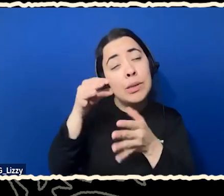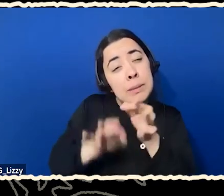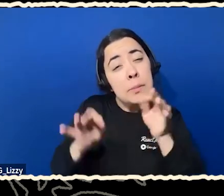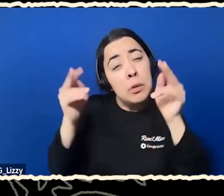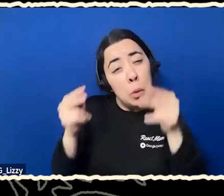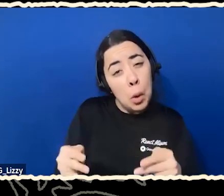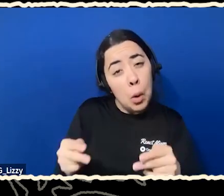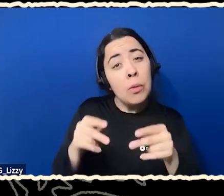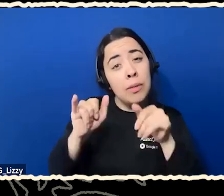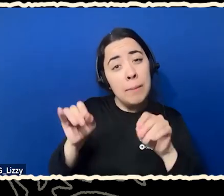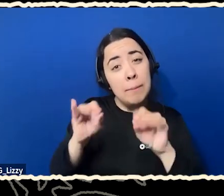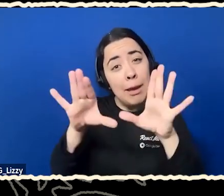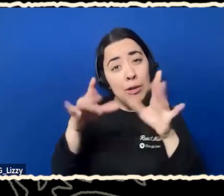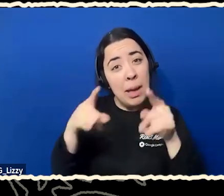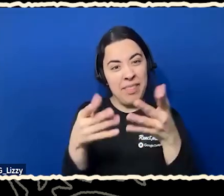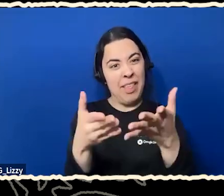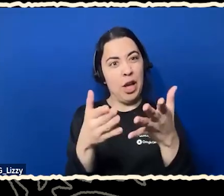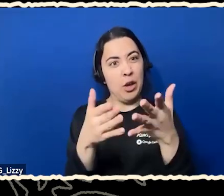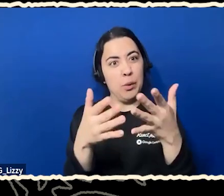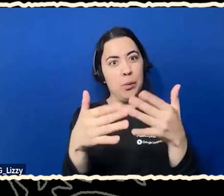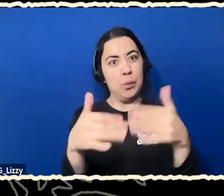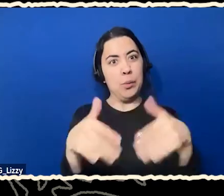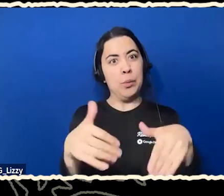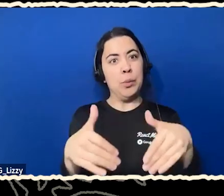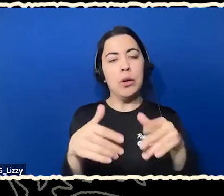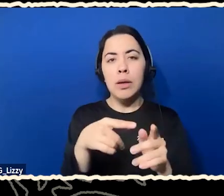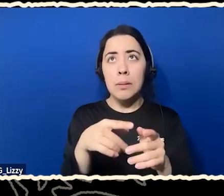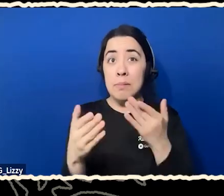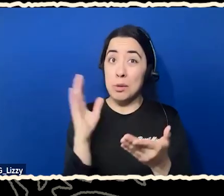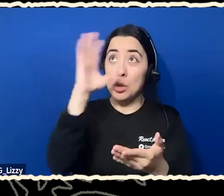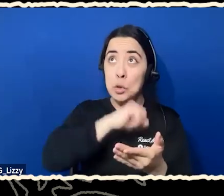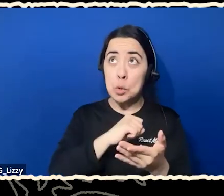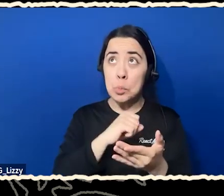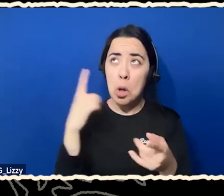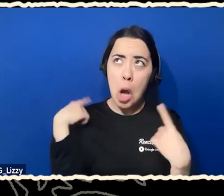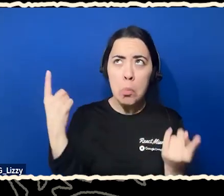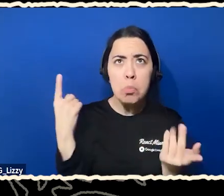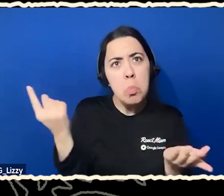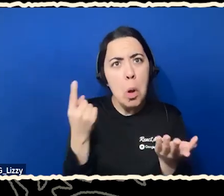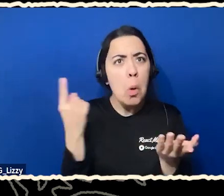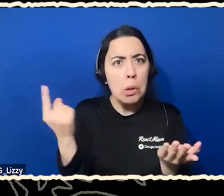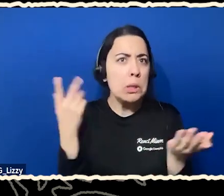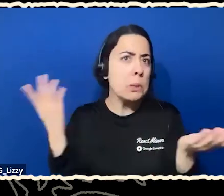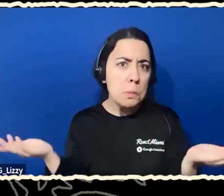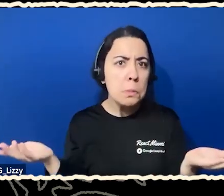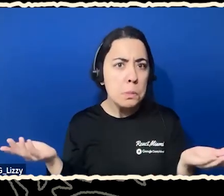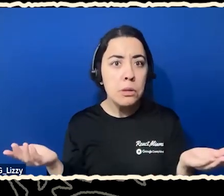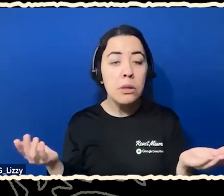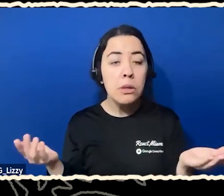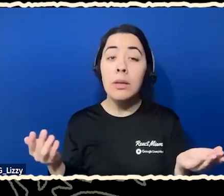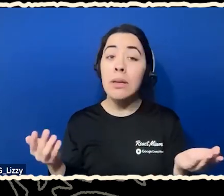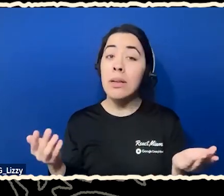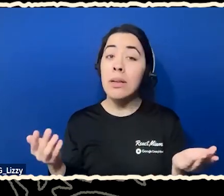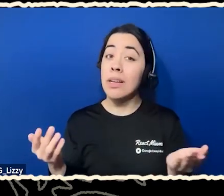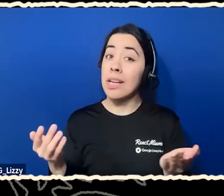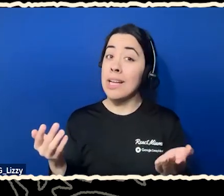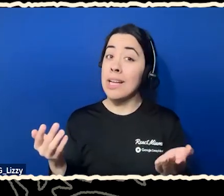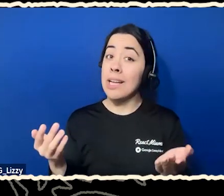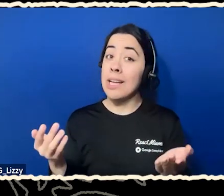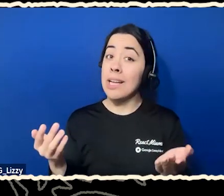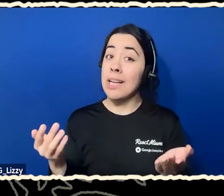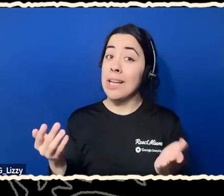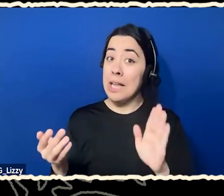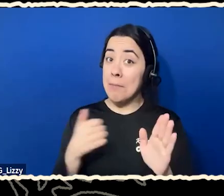the magic was happening, you might assume that it always works this way. I actually have a comparison with that